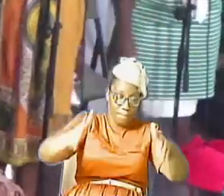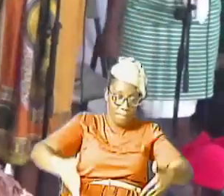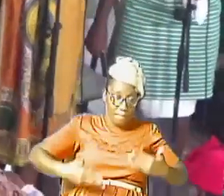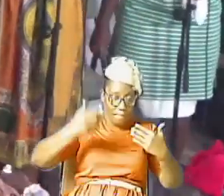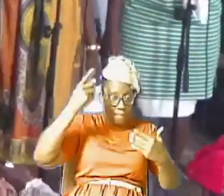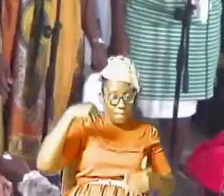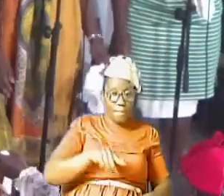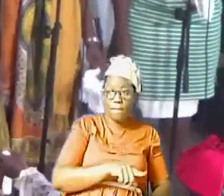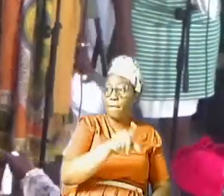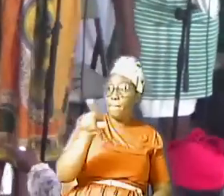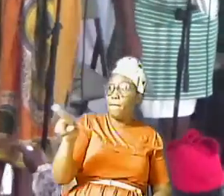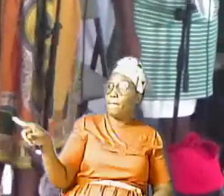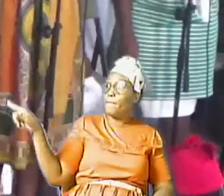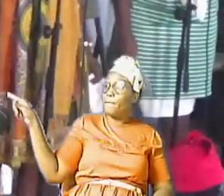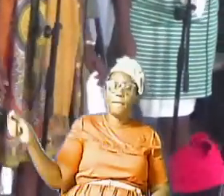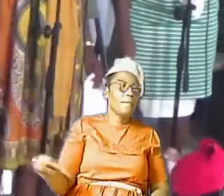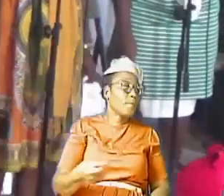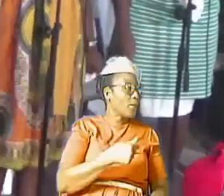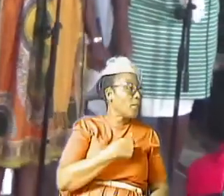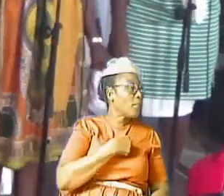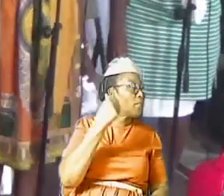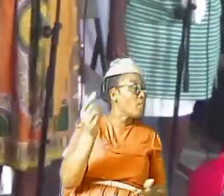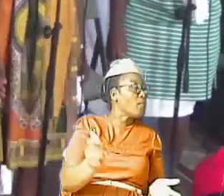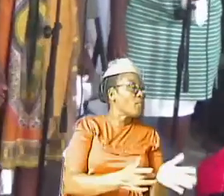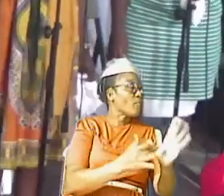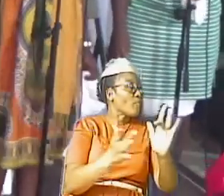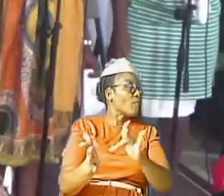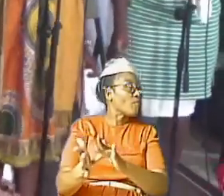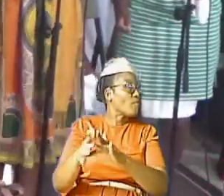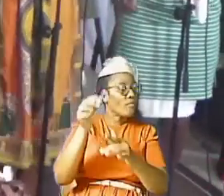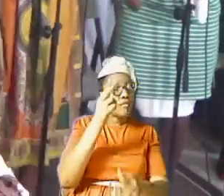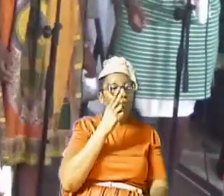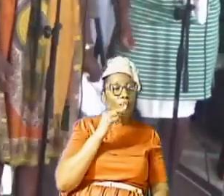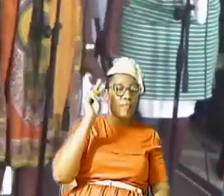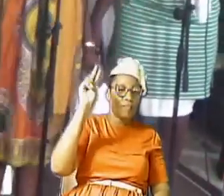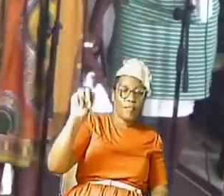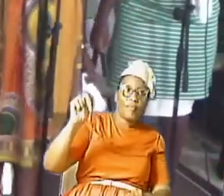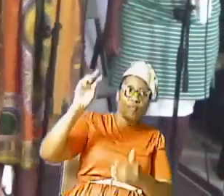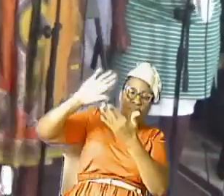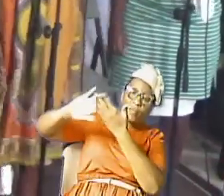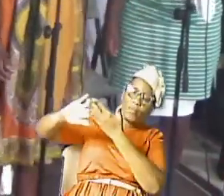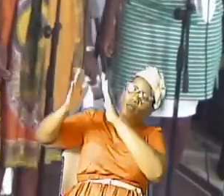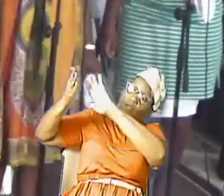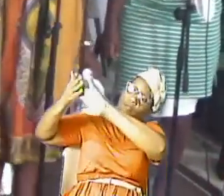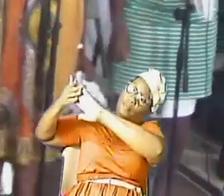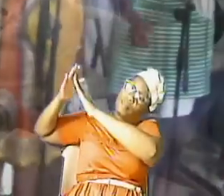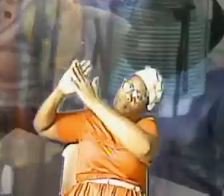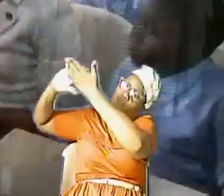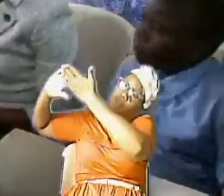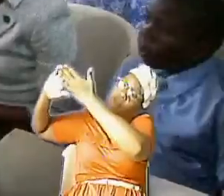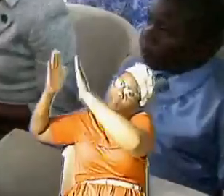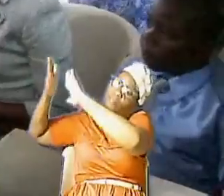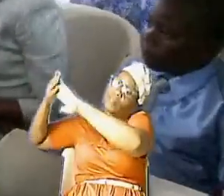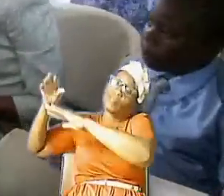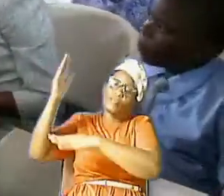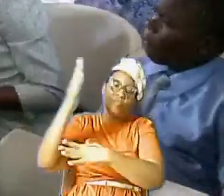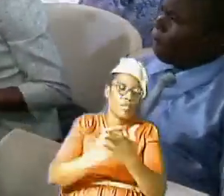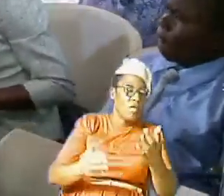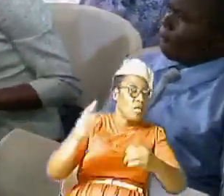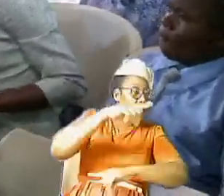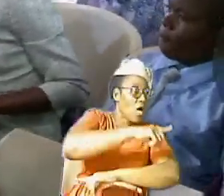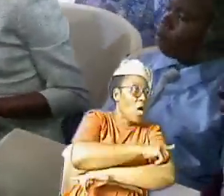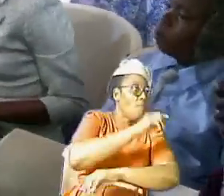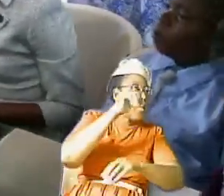One more time. He gave his life for you and for me, Jesus, the sweet memory.